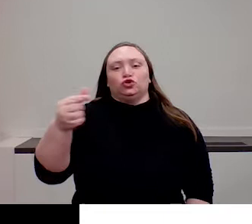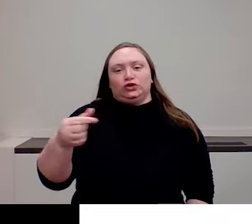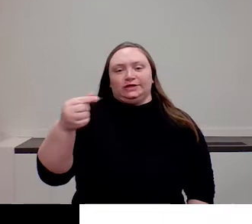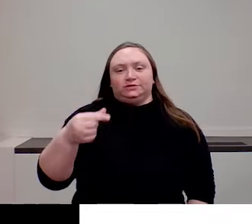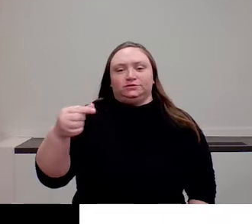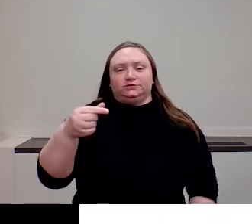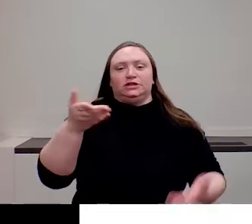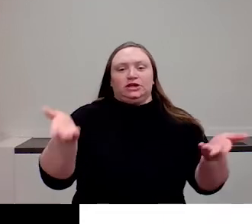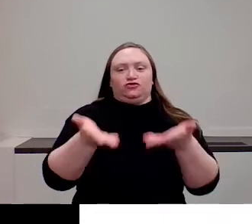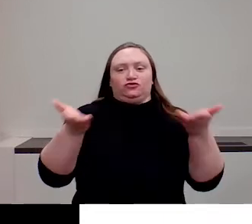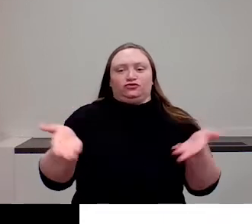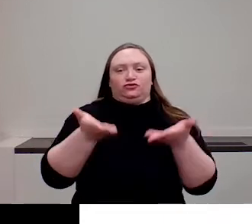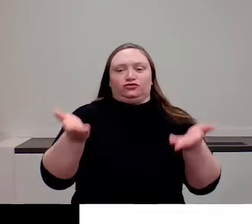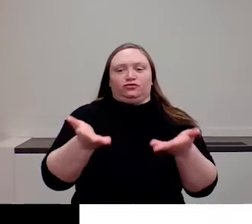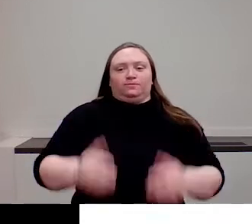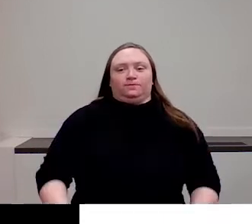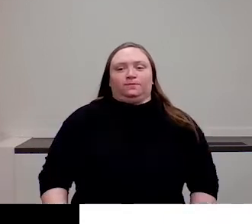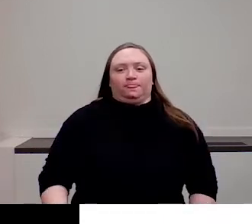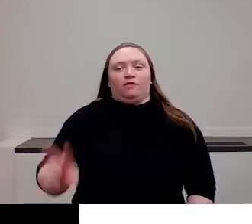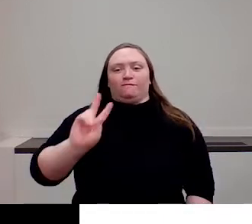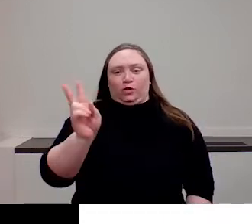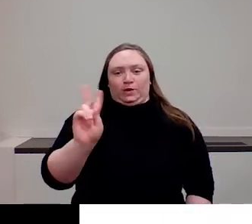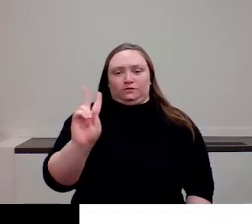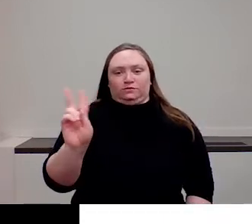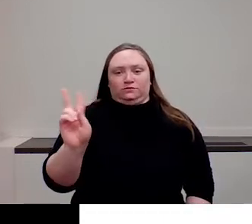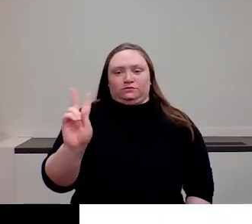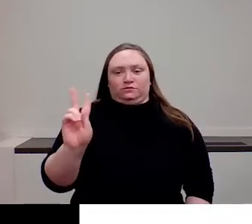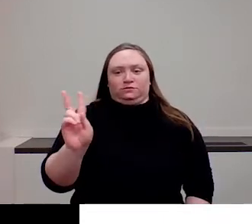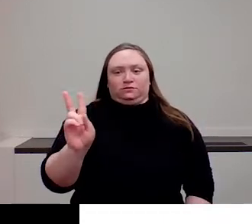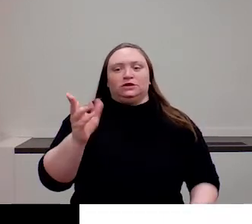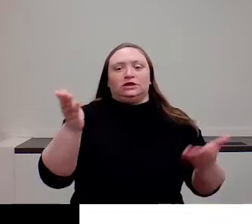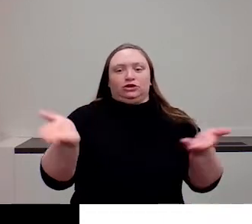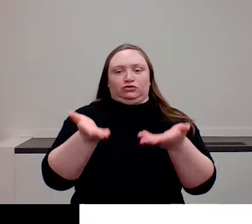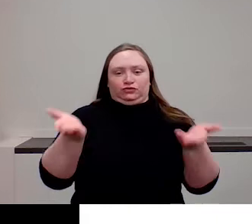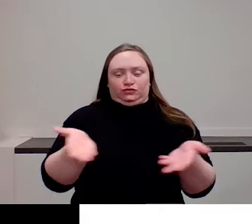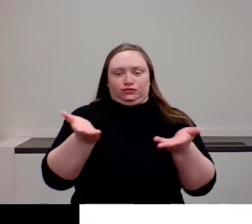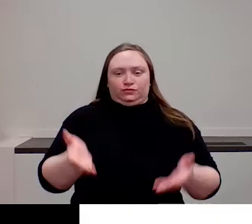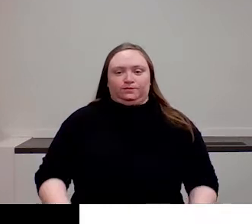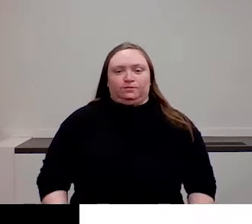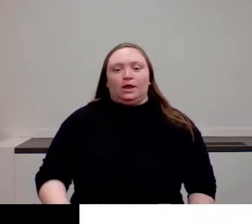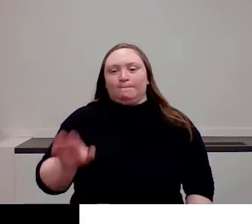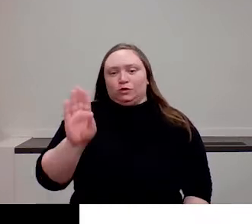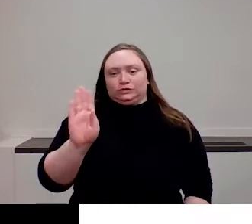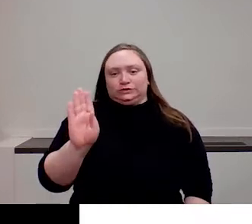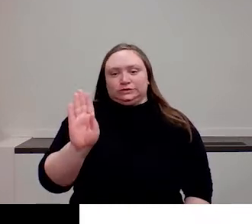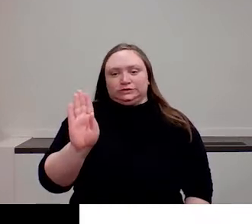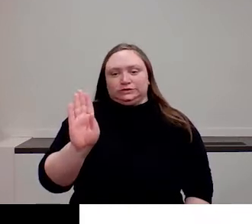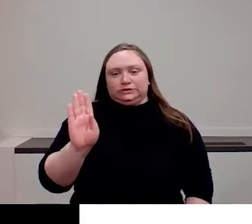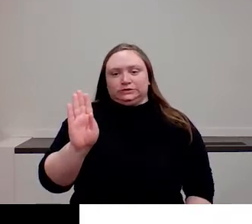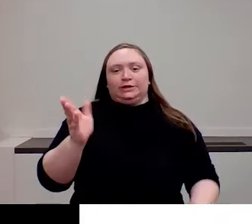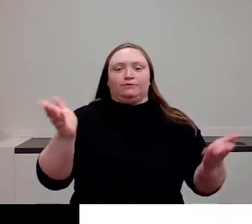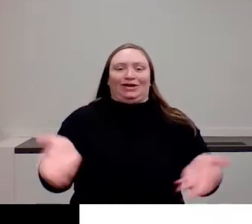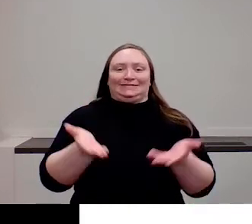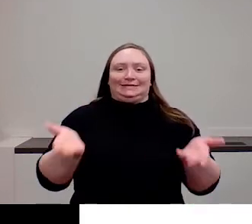Gherkin, Here. Mrs. Barwig, Here. Ms. Barnes,